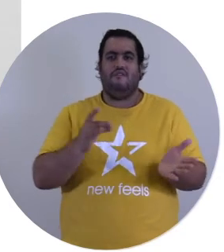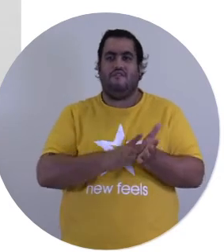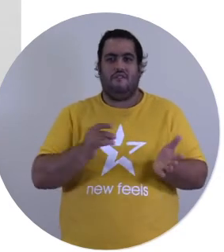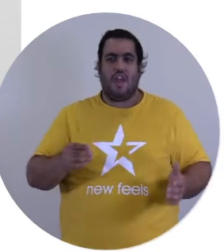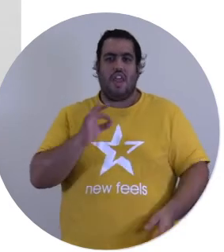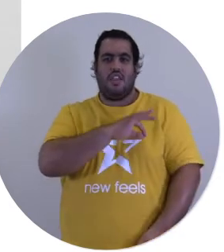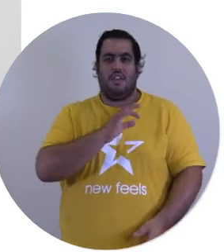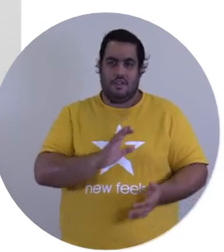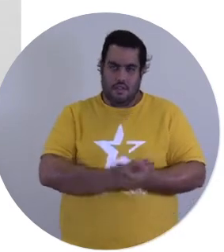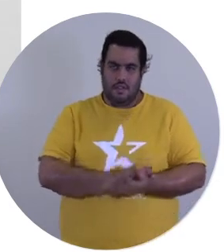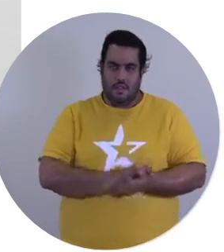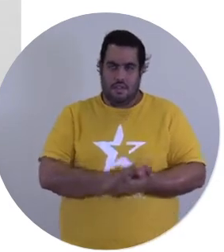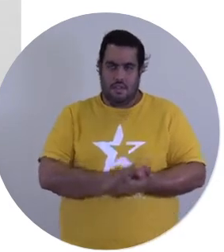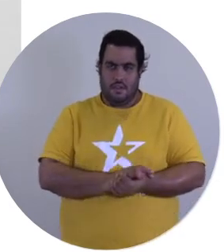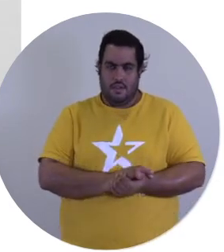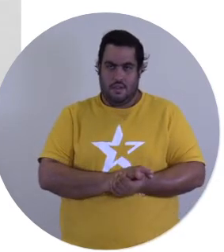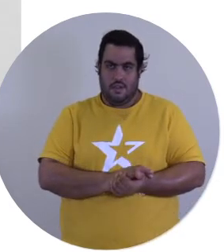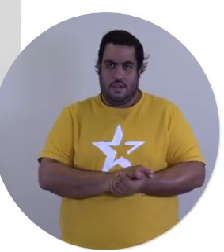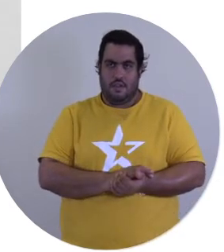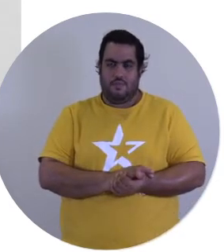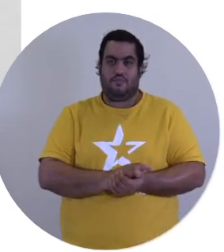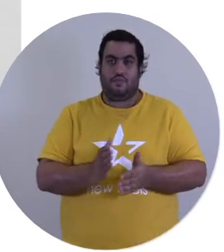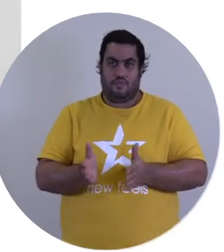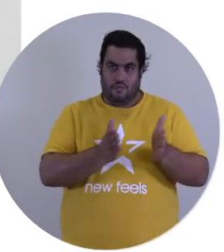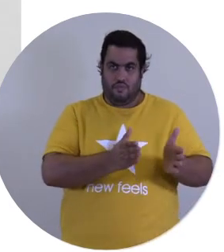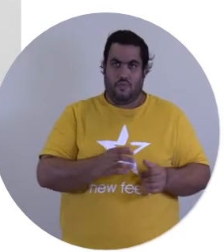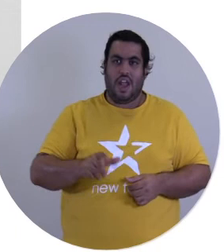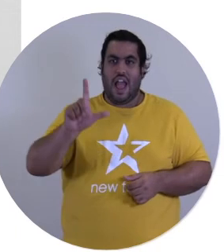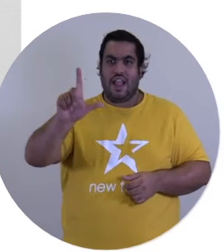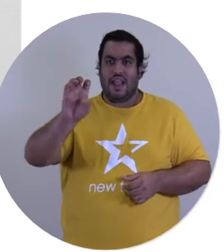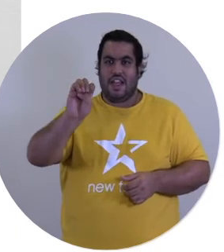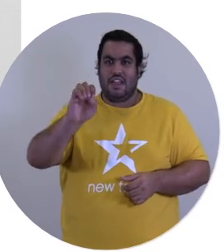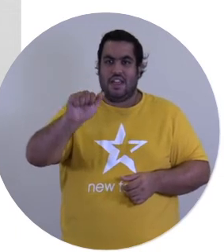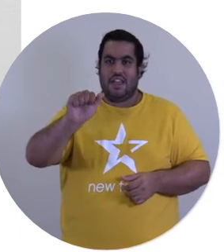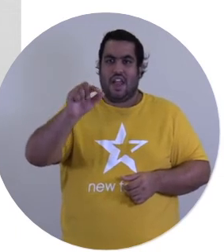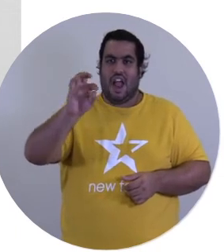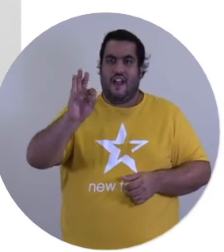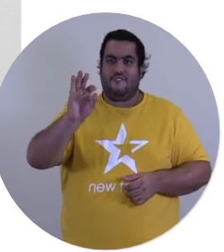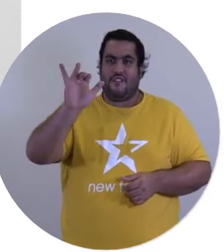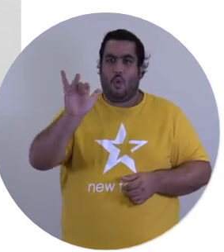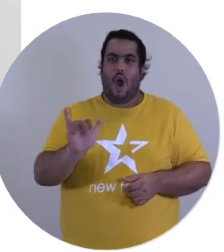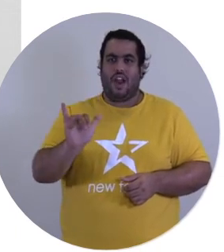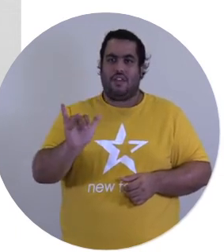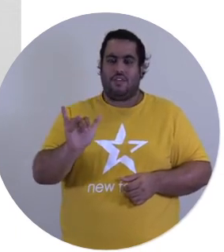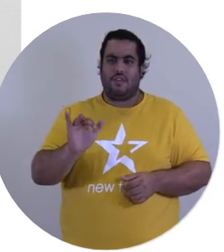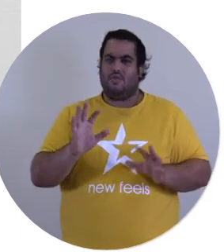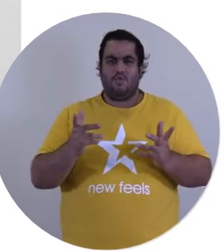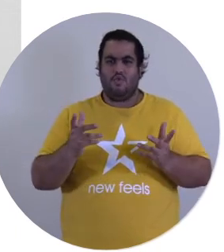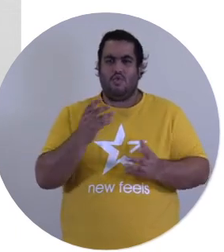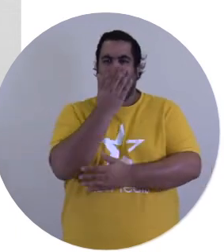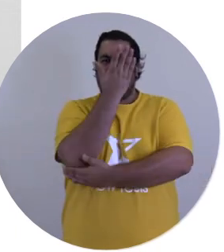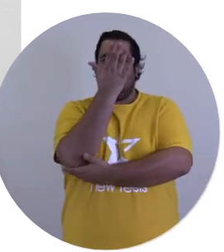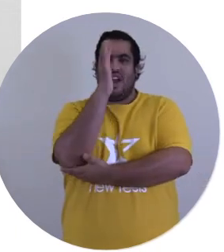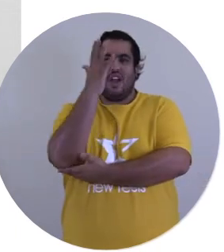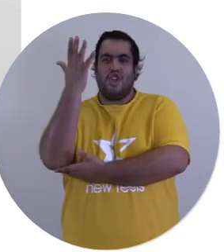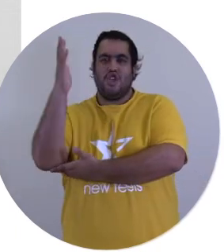position. I can say a leafy place, which means having much greenery.